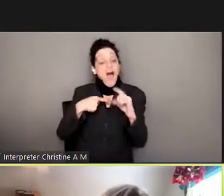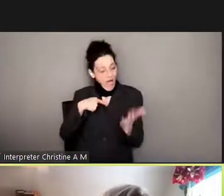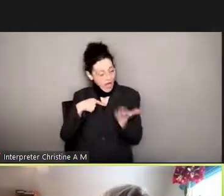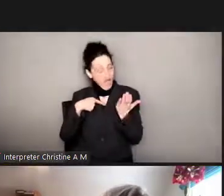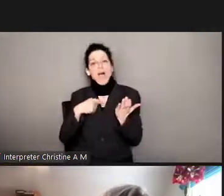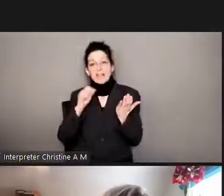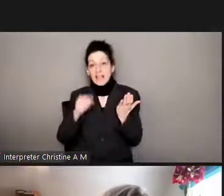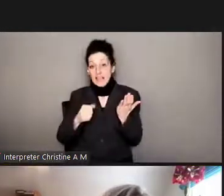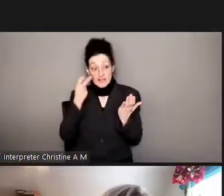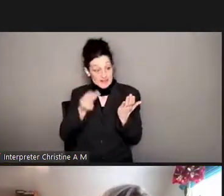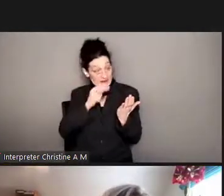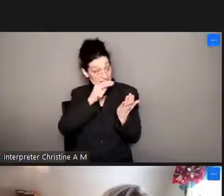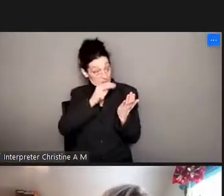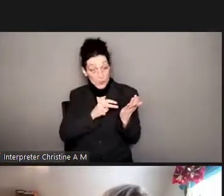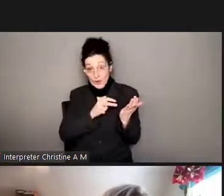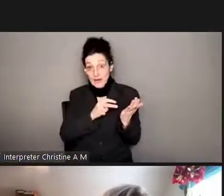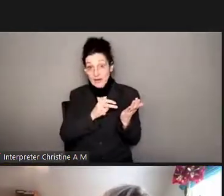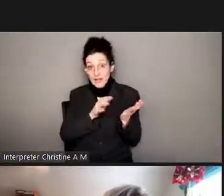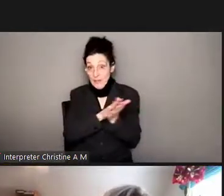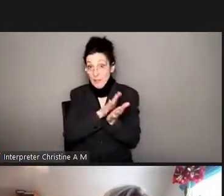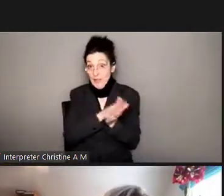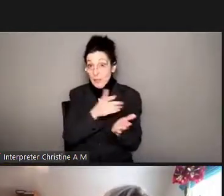to gently move forward